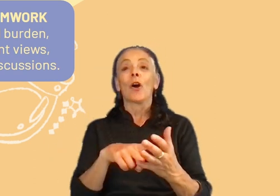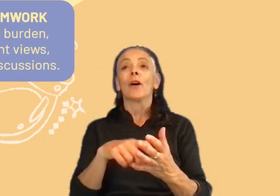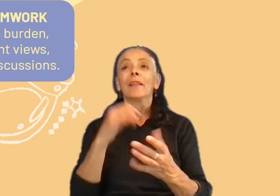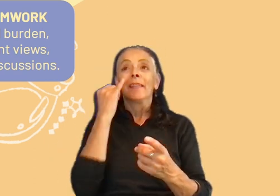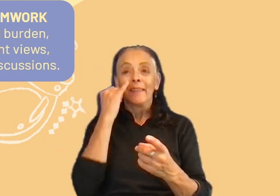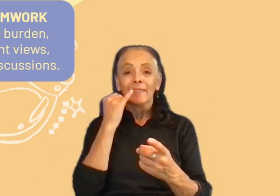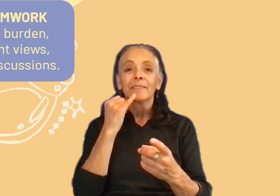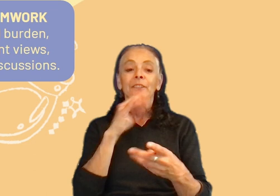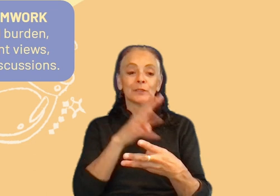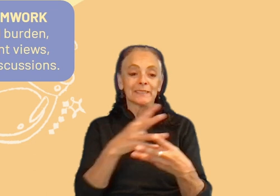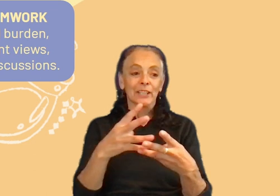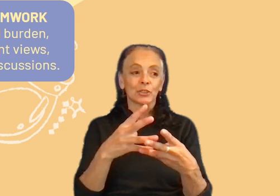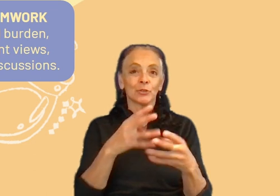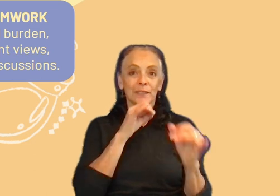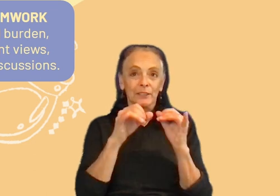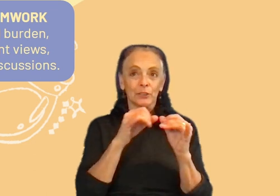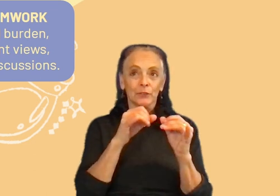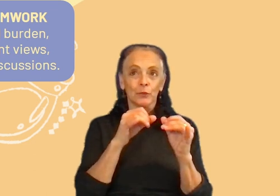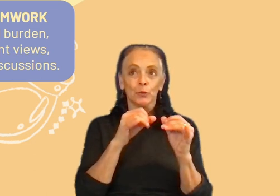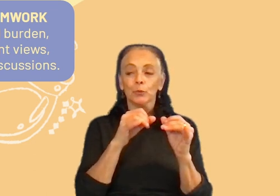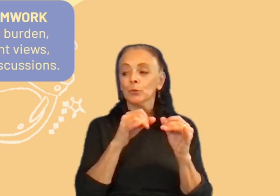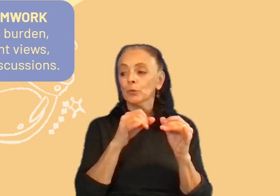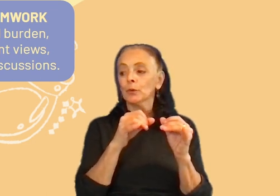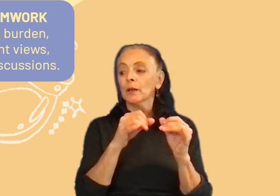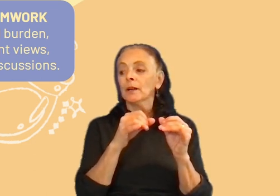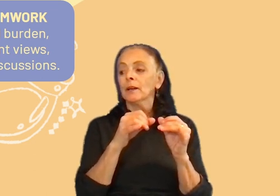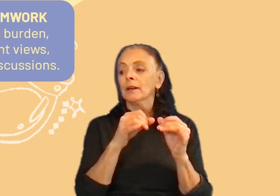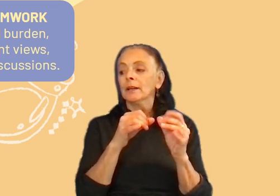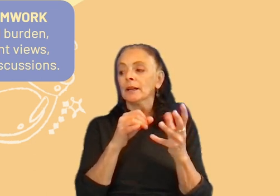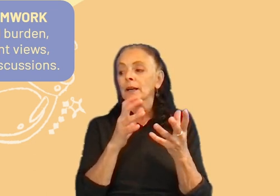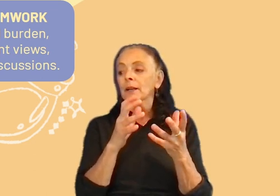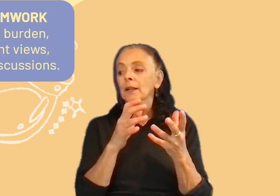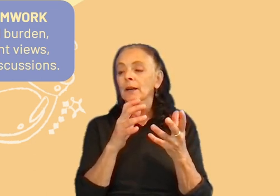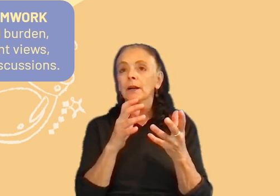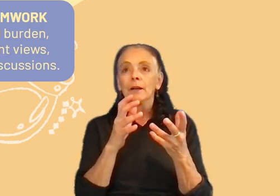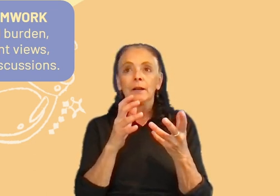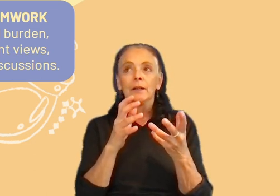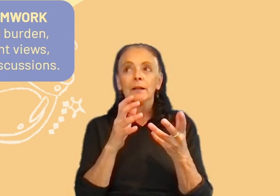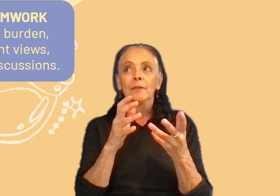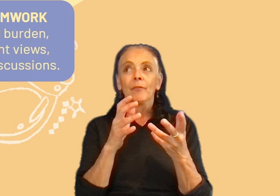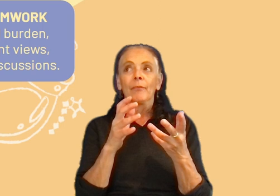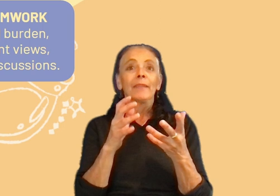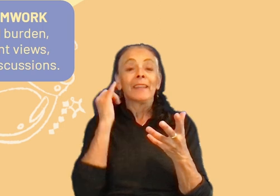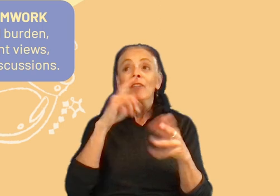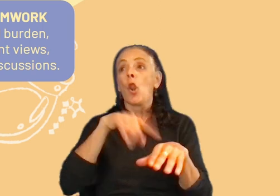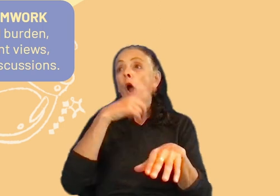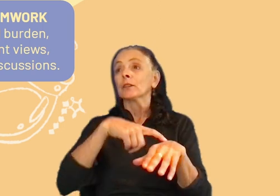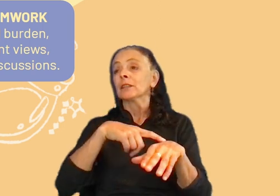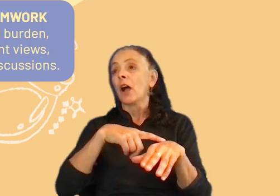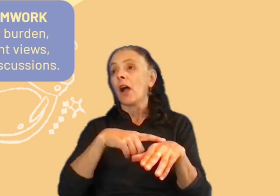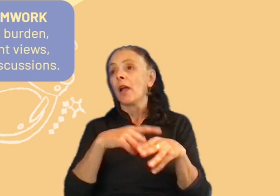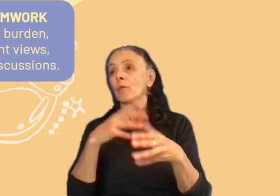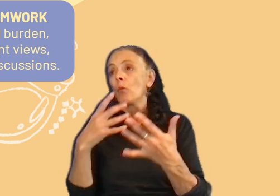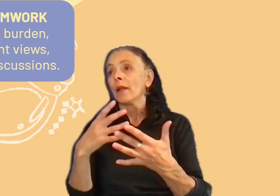scheduled interviews that we had uh people had uh right a high uh absence rate and